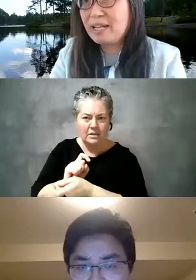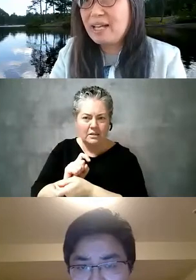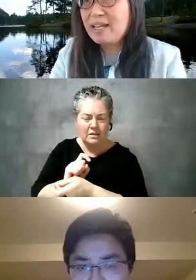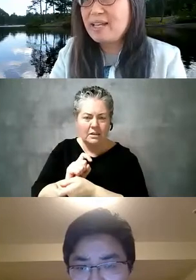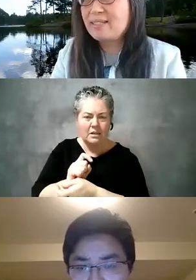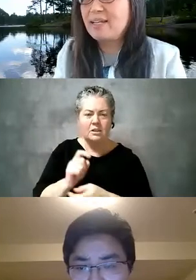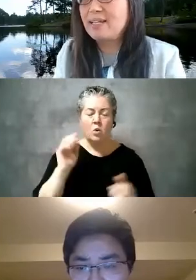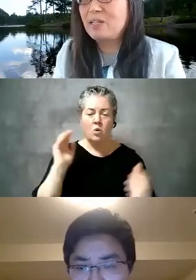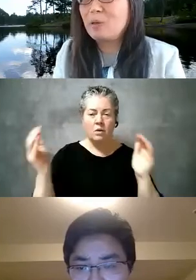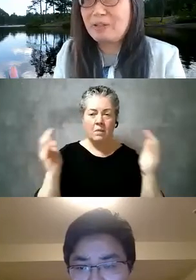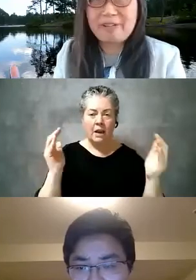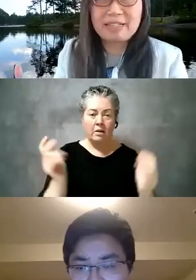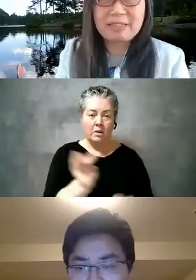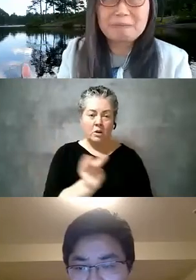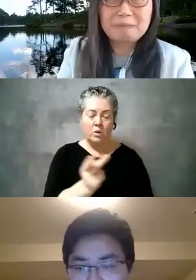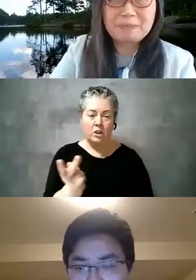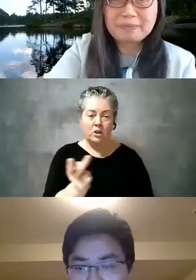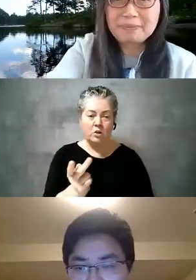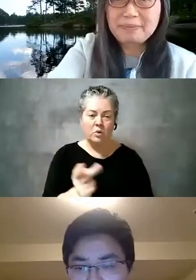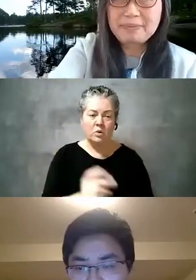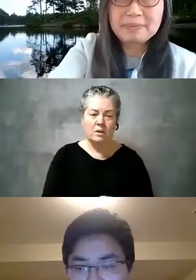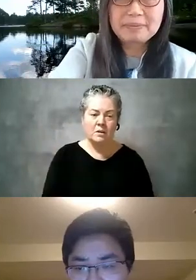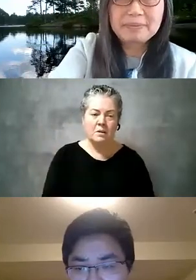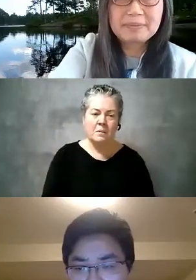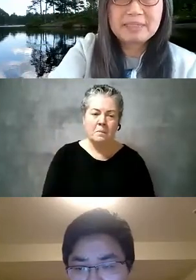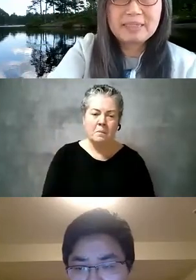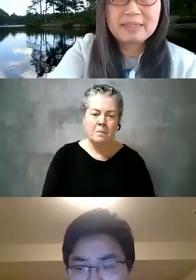two is the total effect.